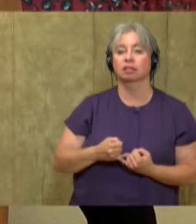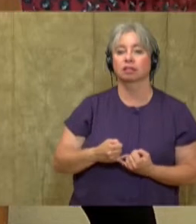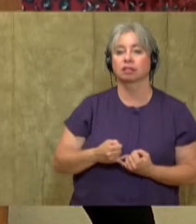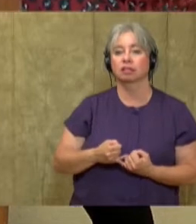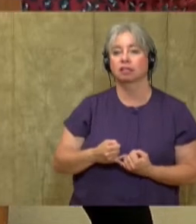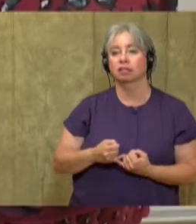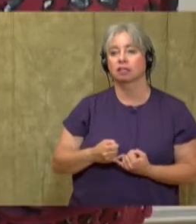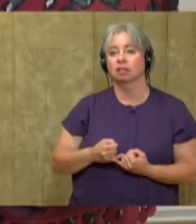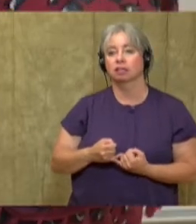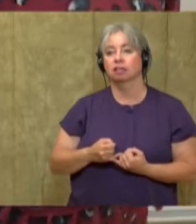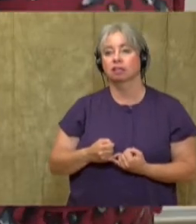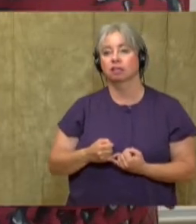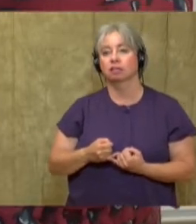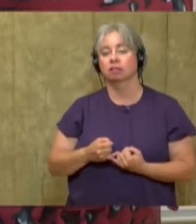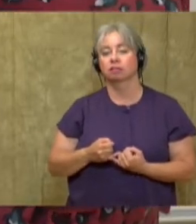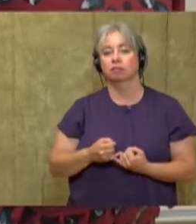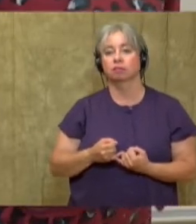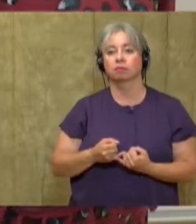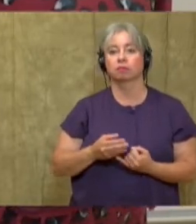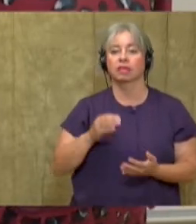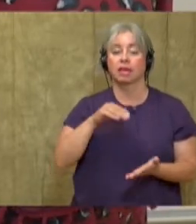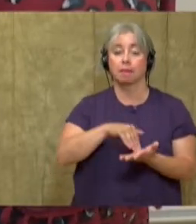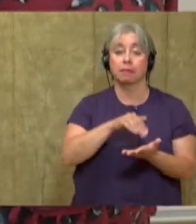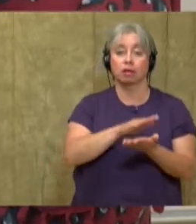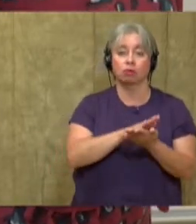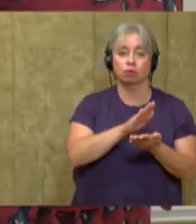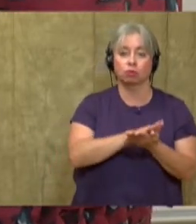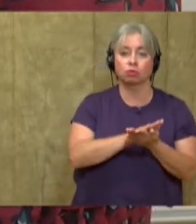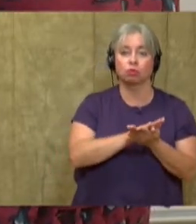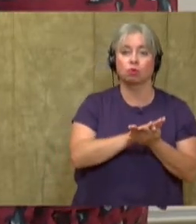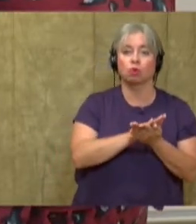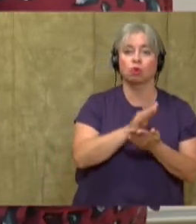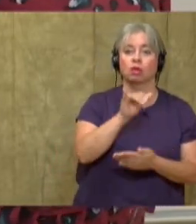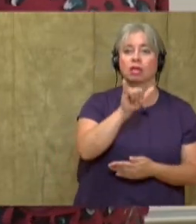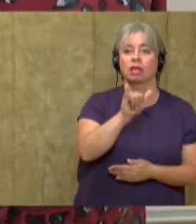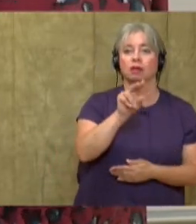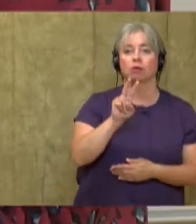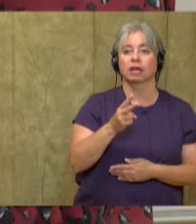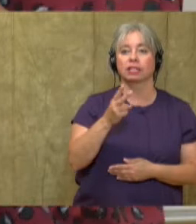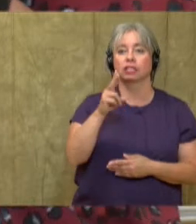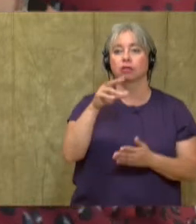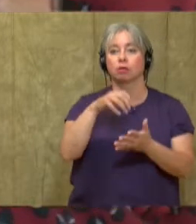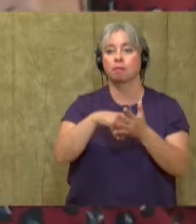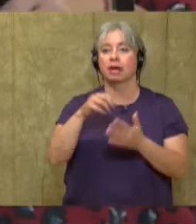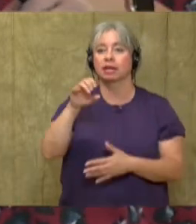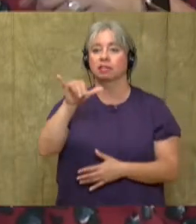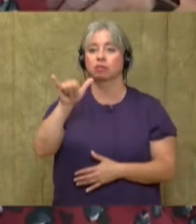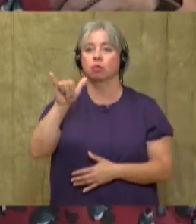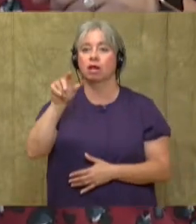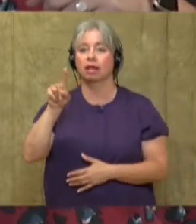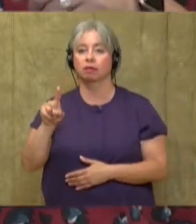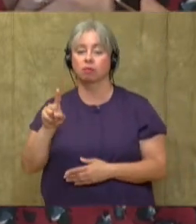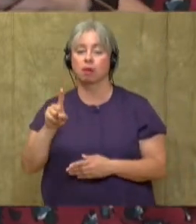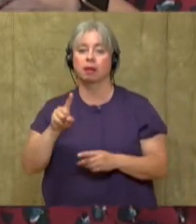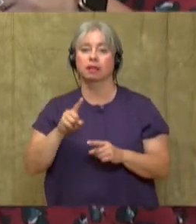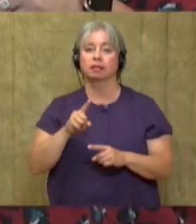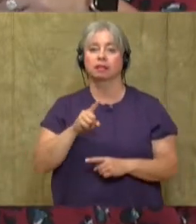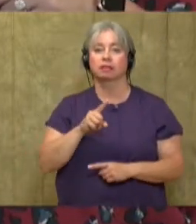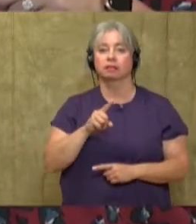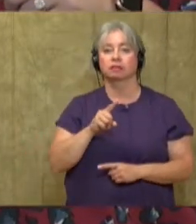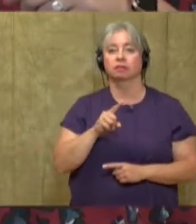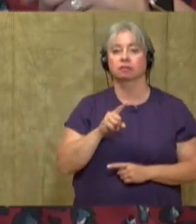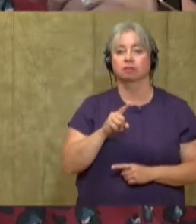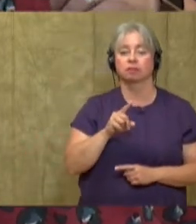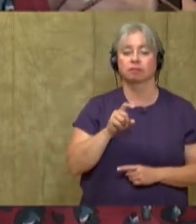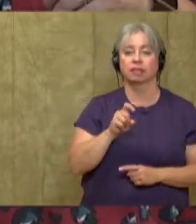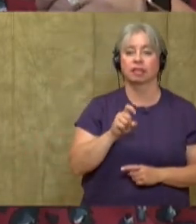about it in this formula, y2 minus y1 over x2 minus x1. But when you get into high school, they may